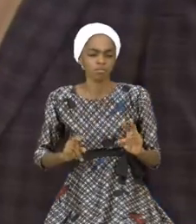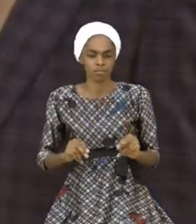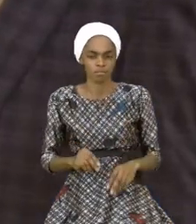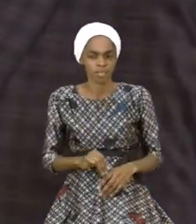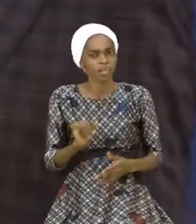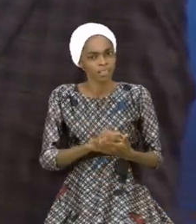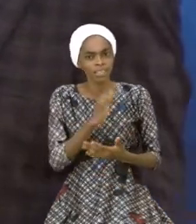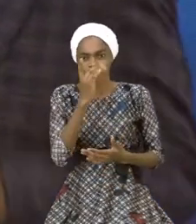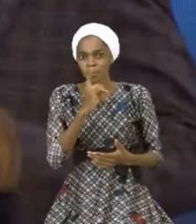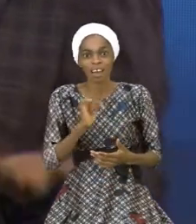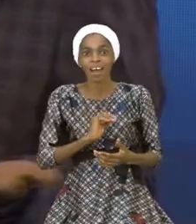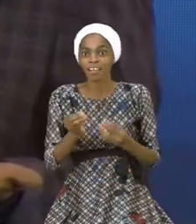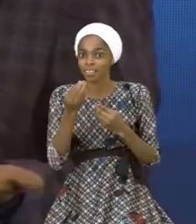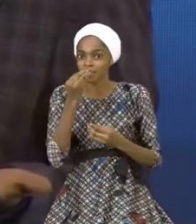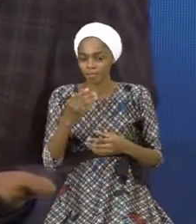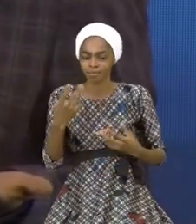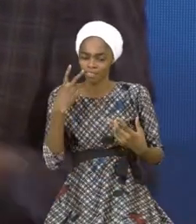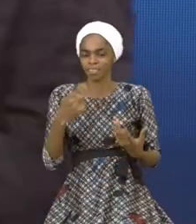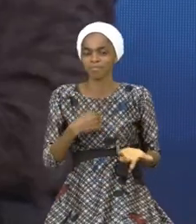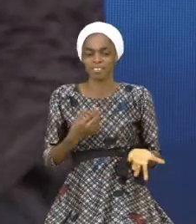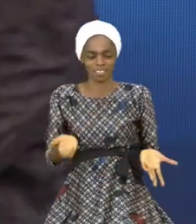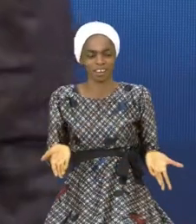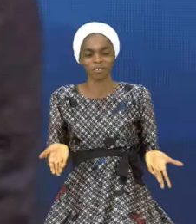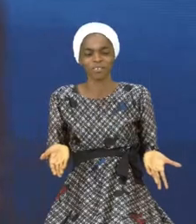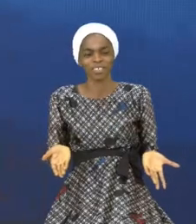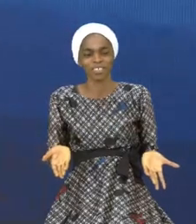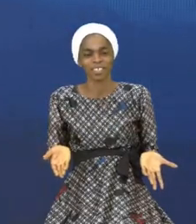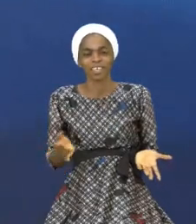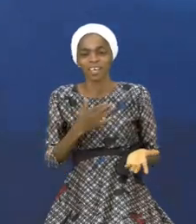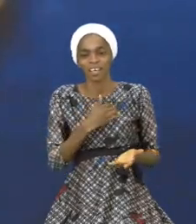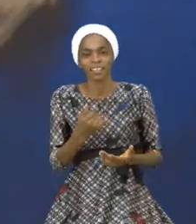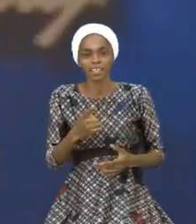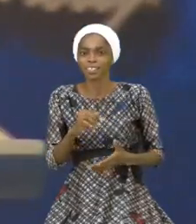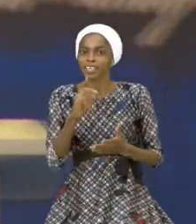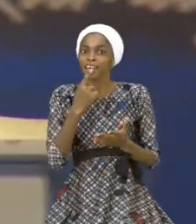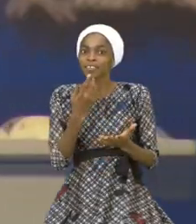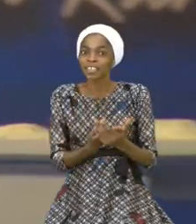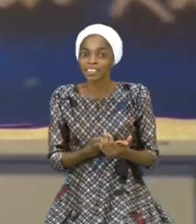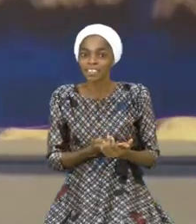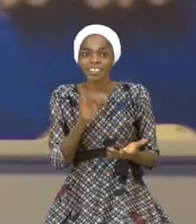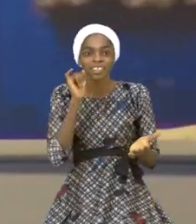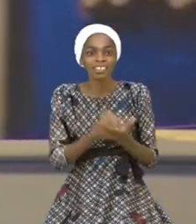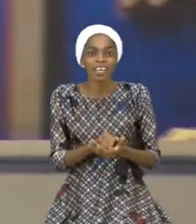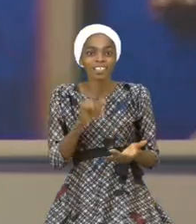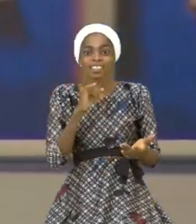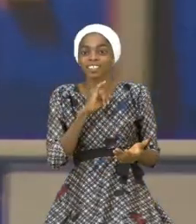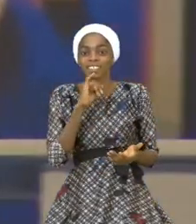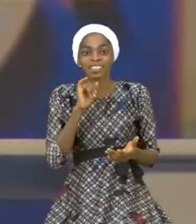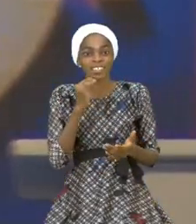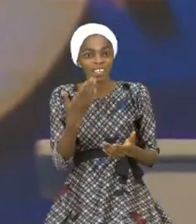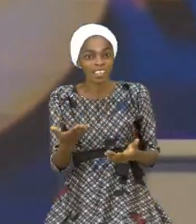that's where I eat. Look at me. And the evidence that